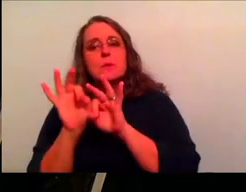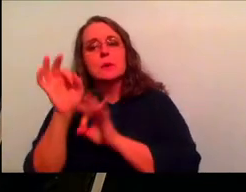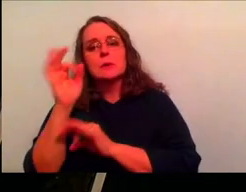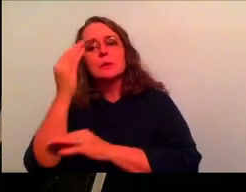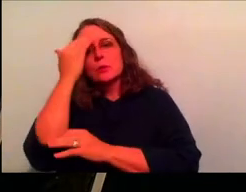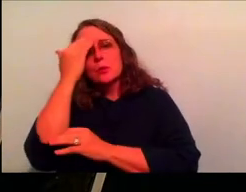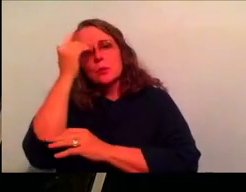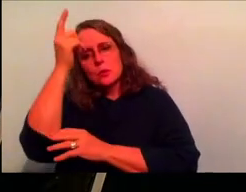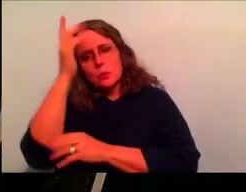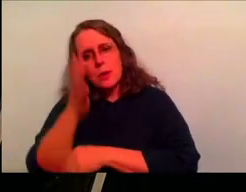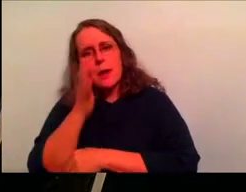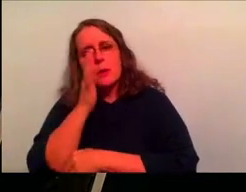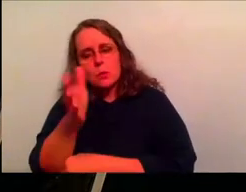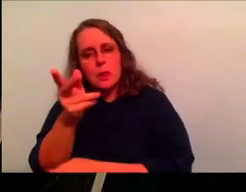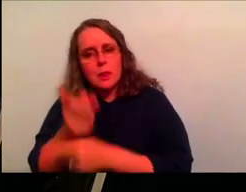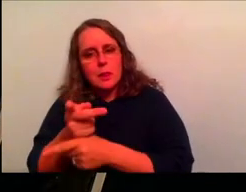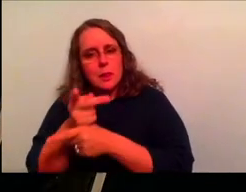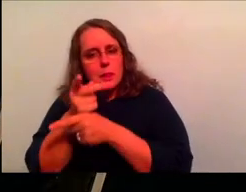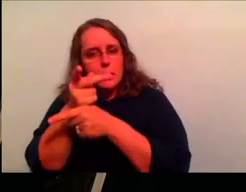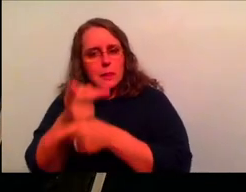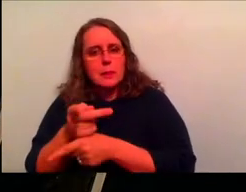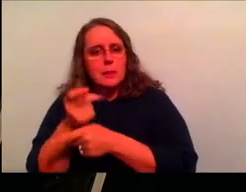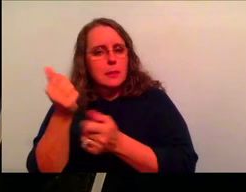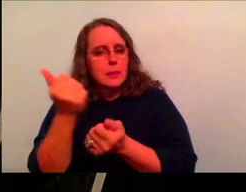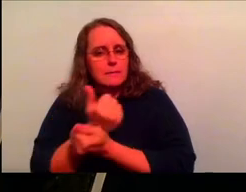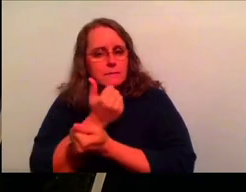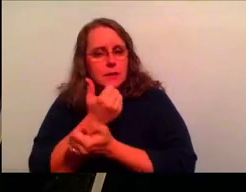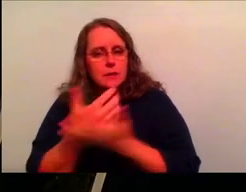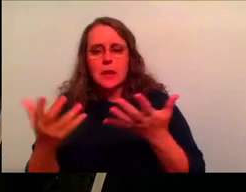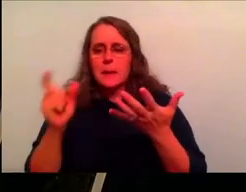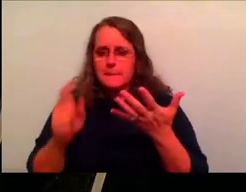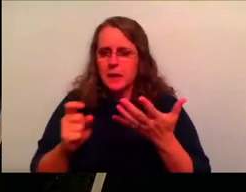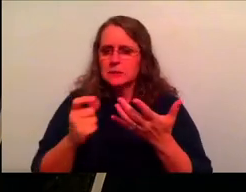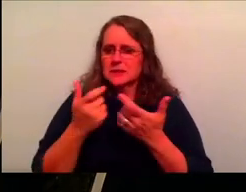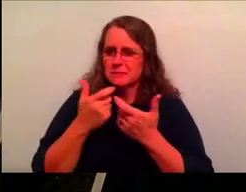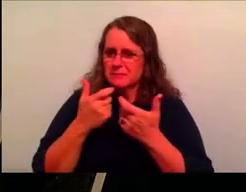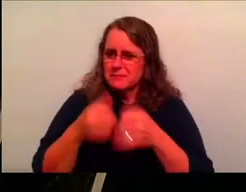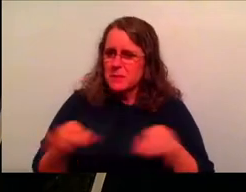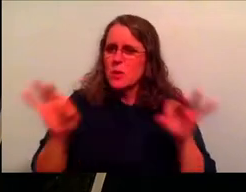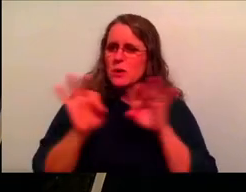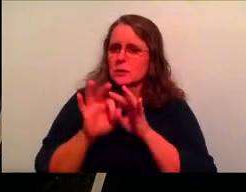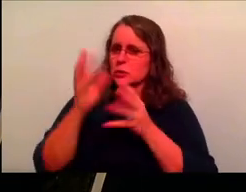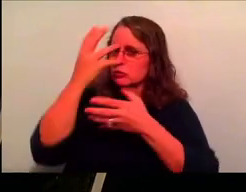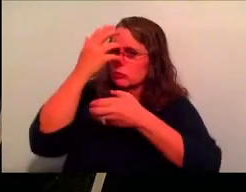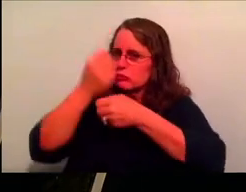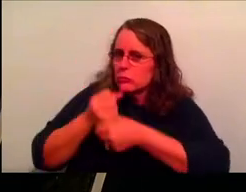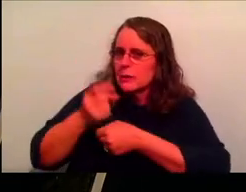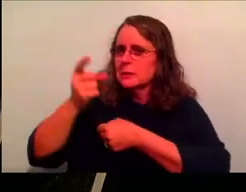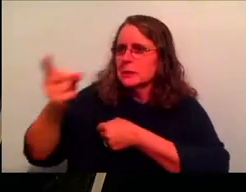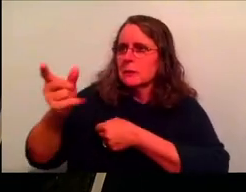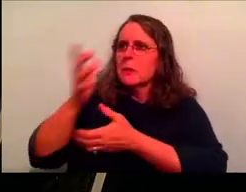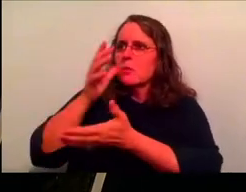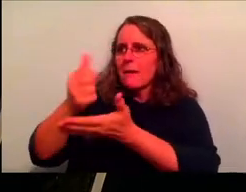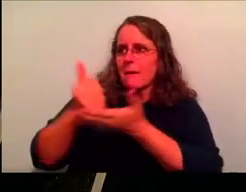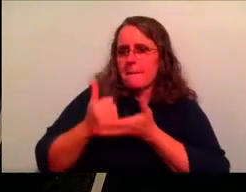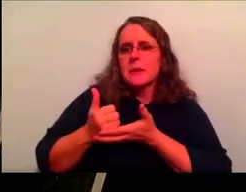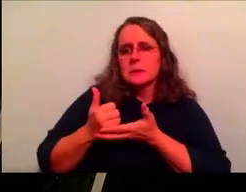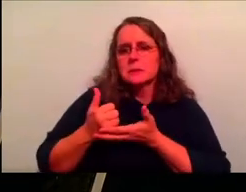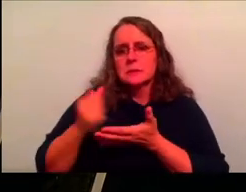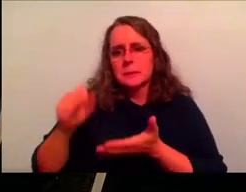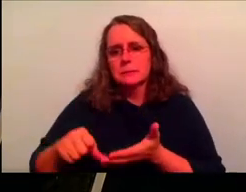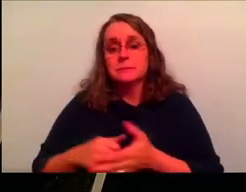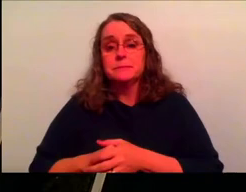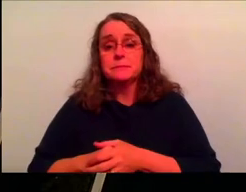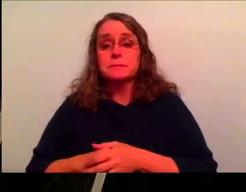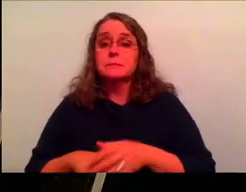this. I think it's a, it's a huge step of, of, of trusting him and understanding that we can get through this. It's going to help us in the way. And then the other kind of side note to that is